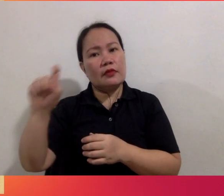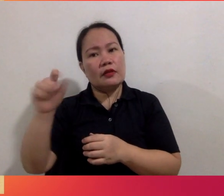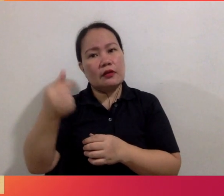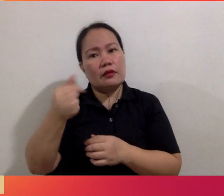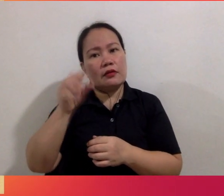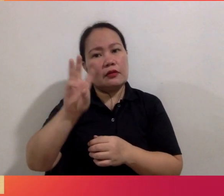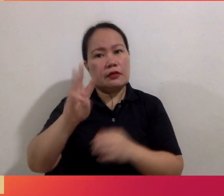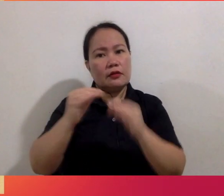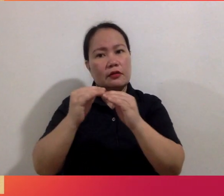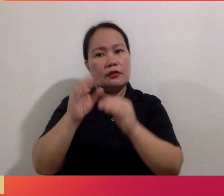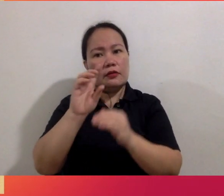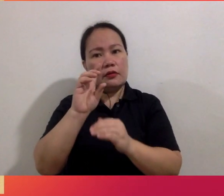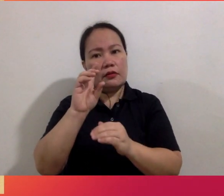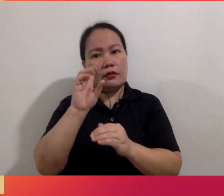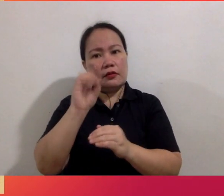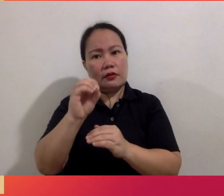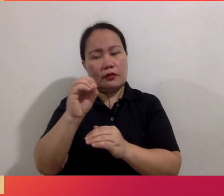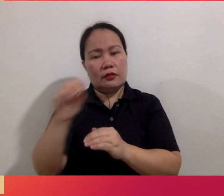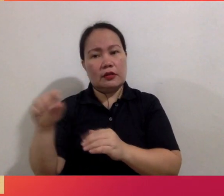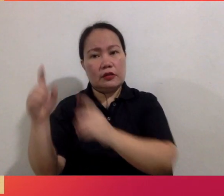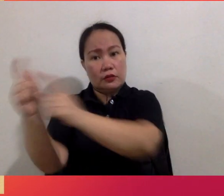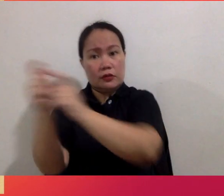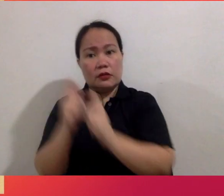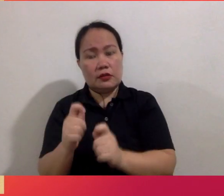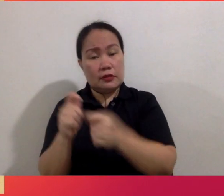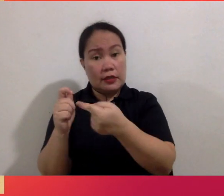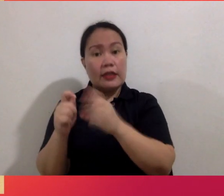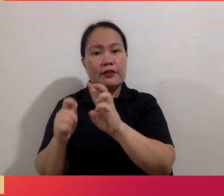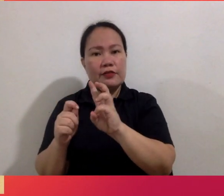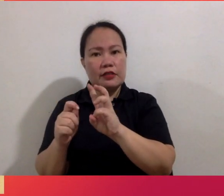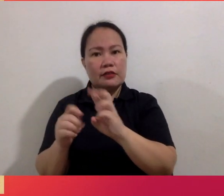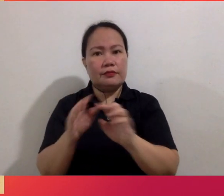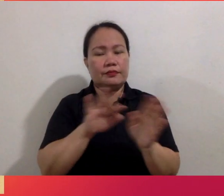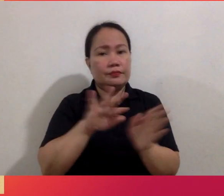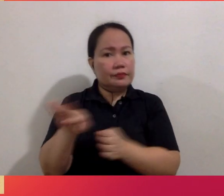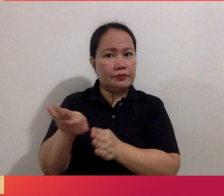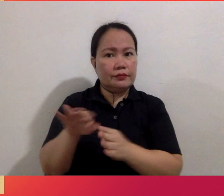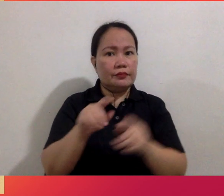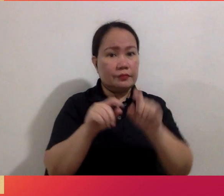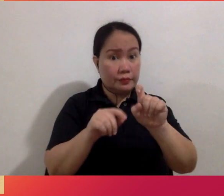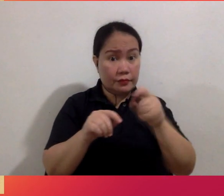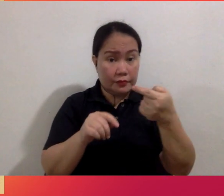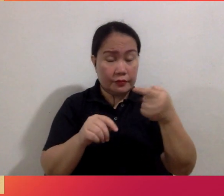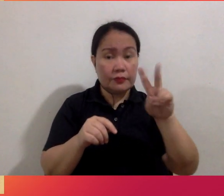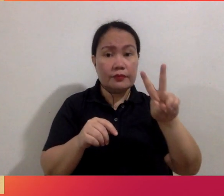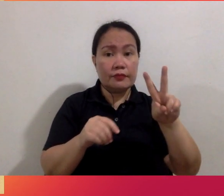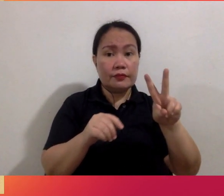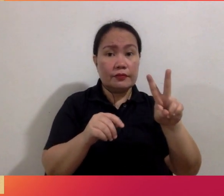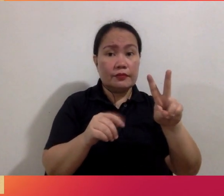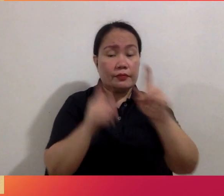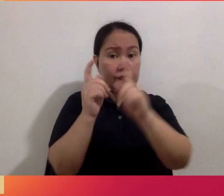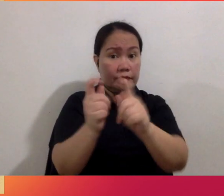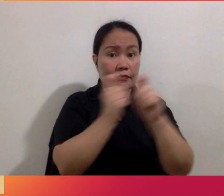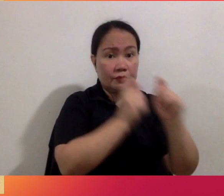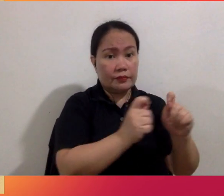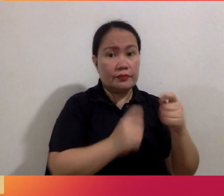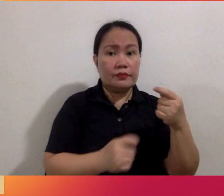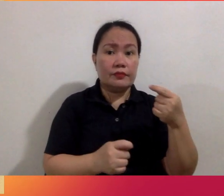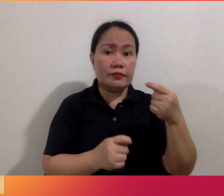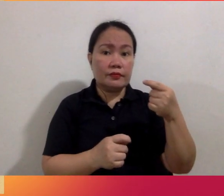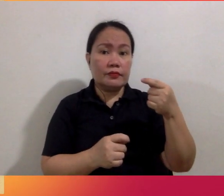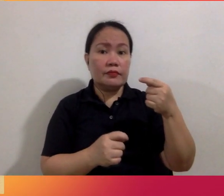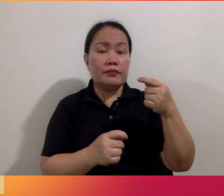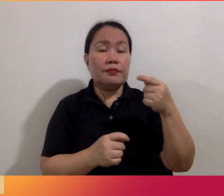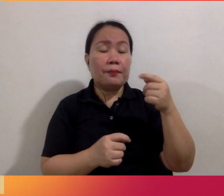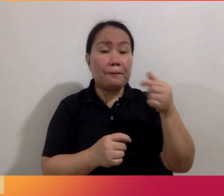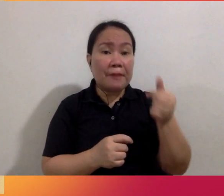x plus 6 is equal to 0. The value of x is negative 6. Then, sa kabila naman, x minus 2 is equal to